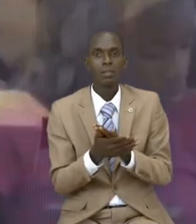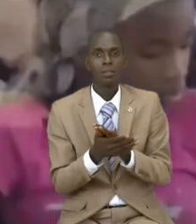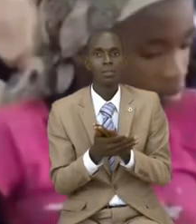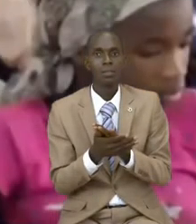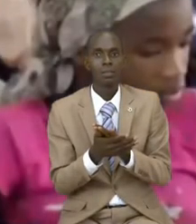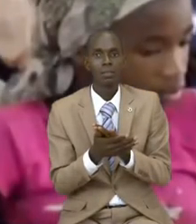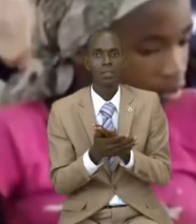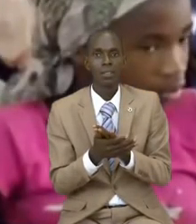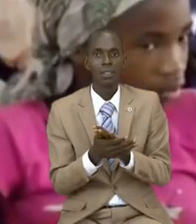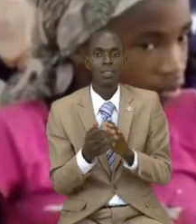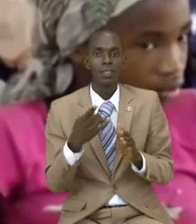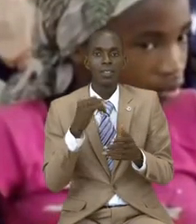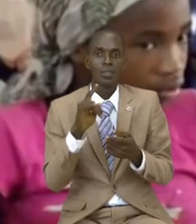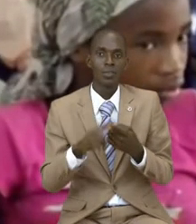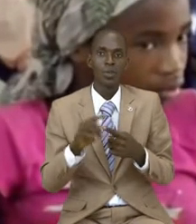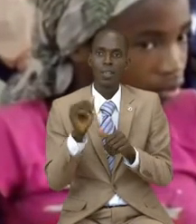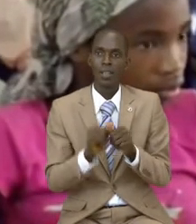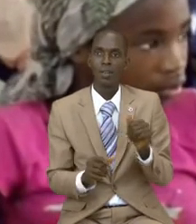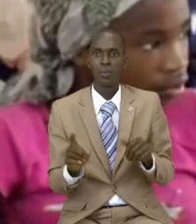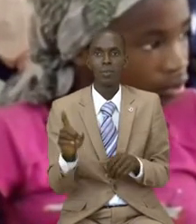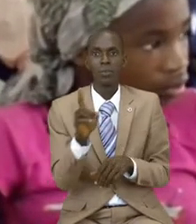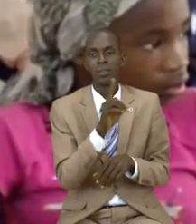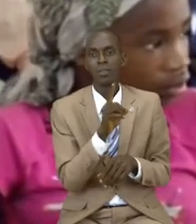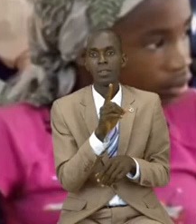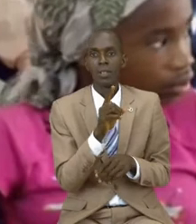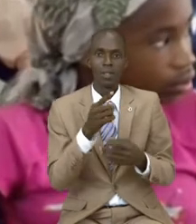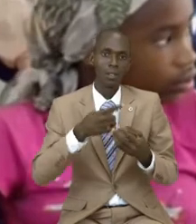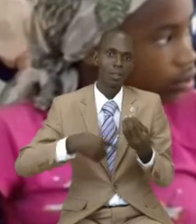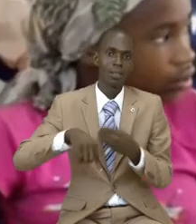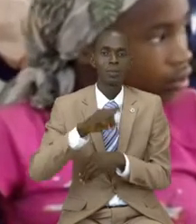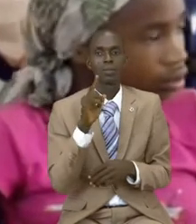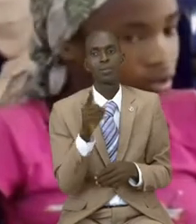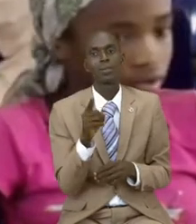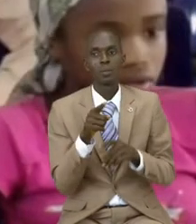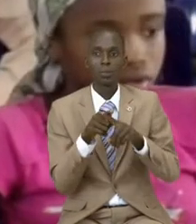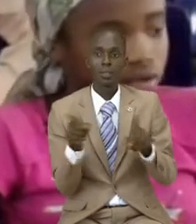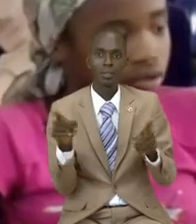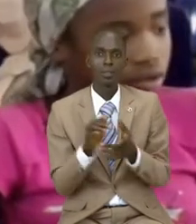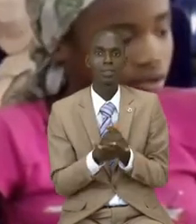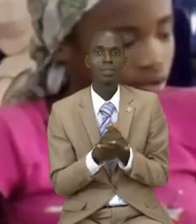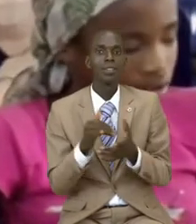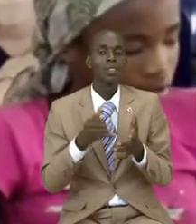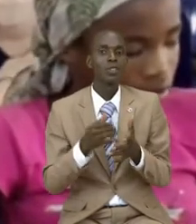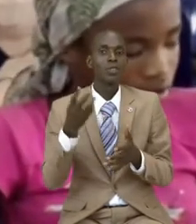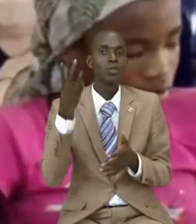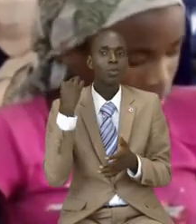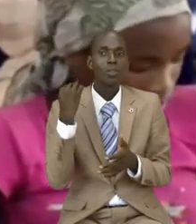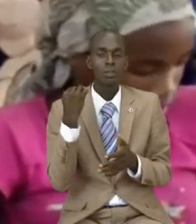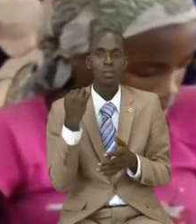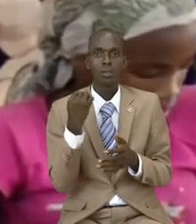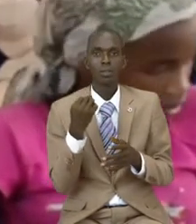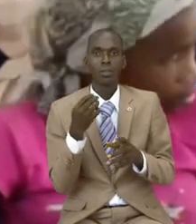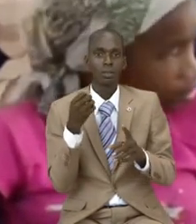headache to everyone around him. But it was Impact